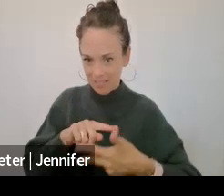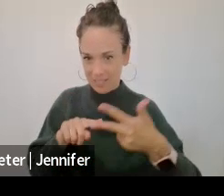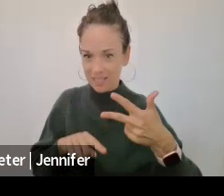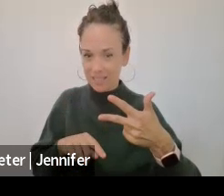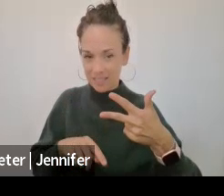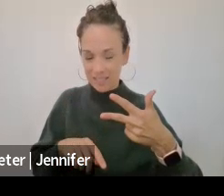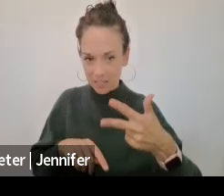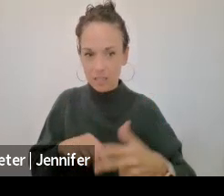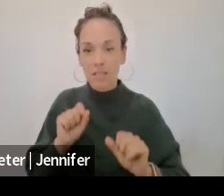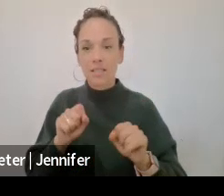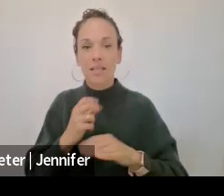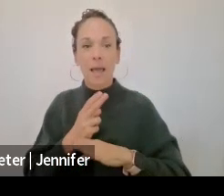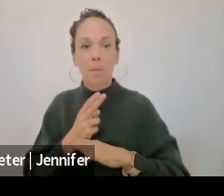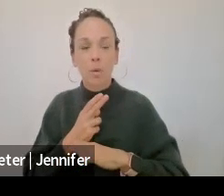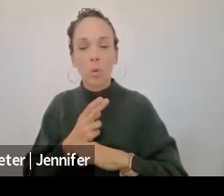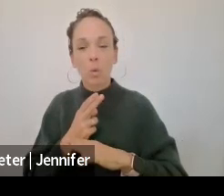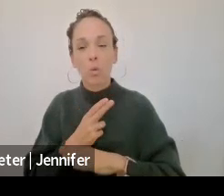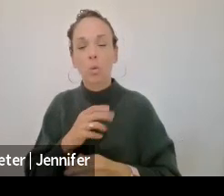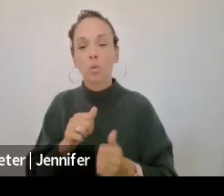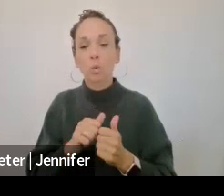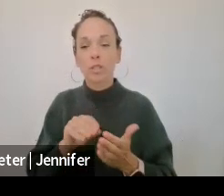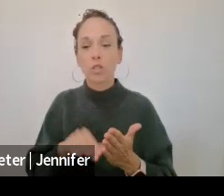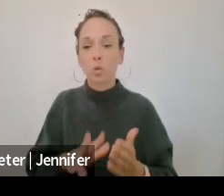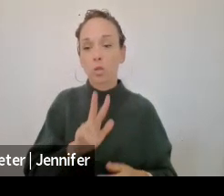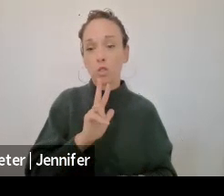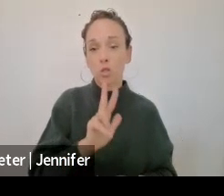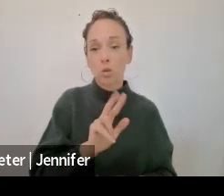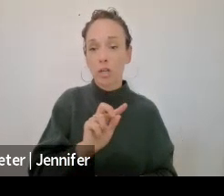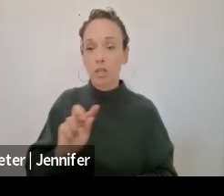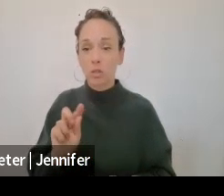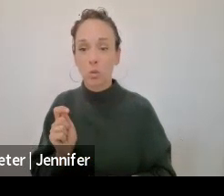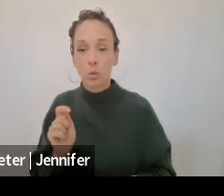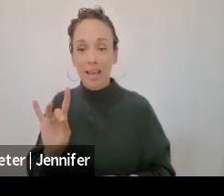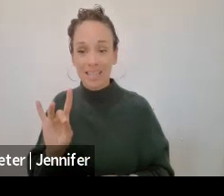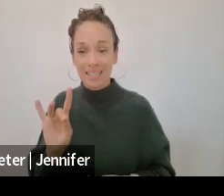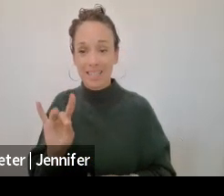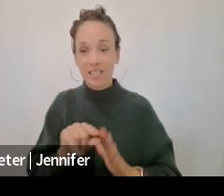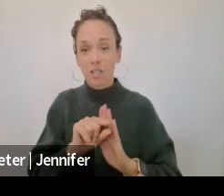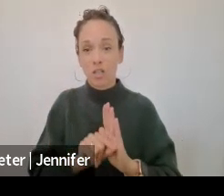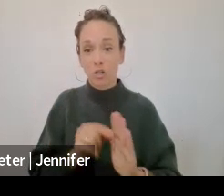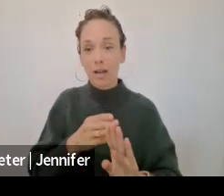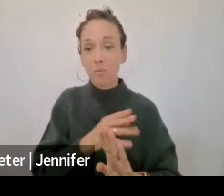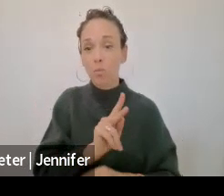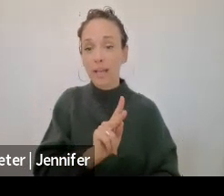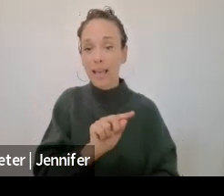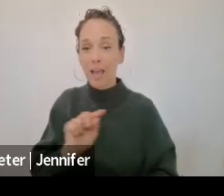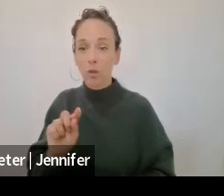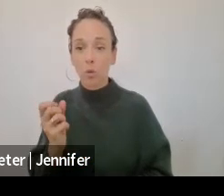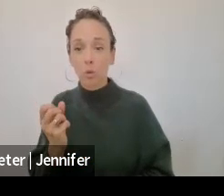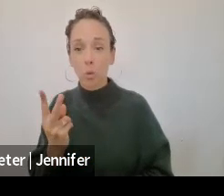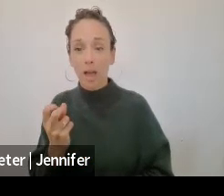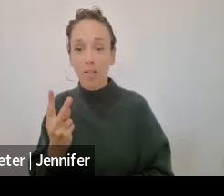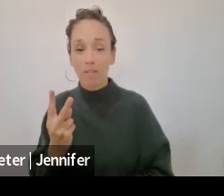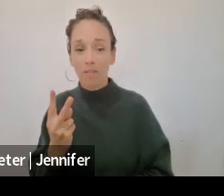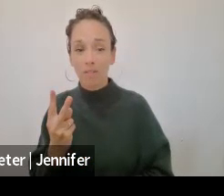It can be used with students between the ages of 3 and 18 who are in grades pre-K through 12. There are